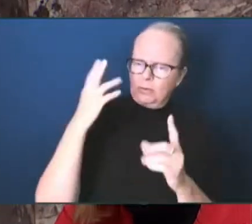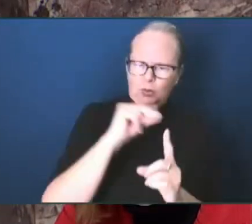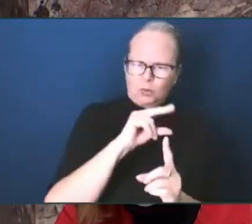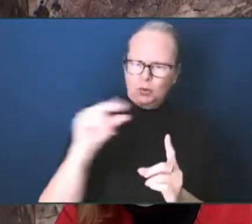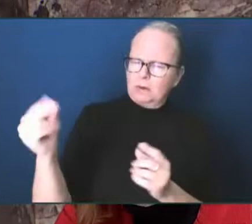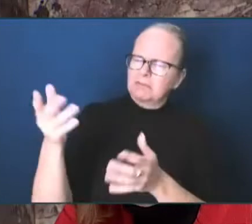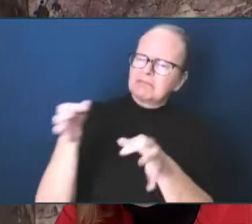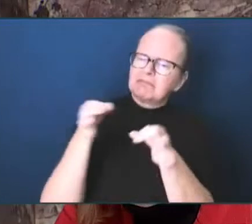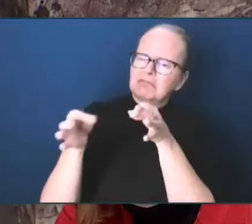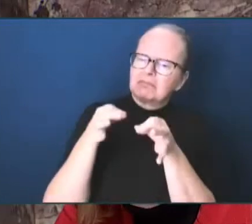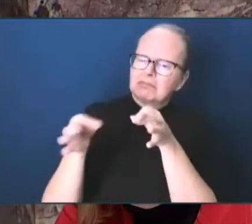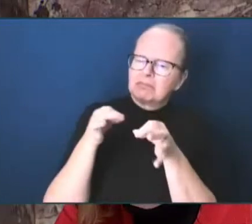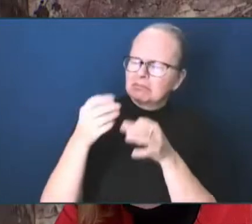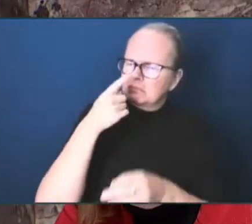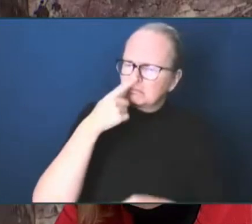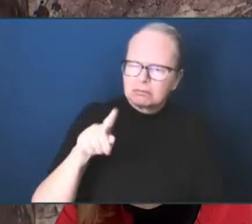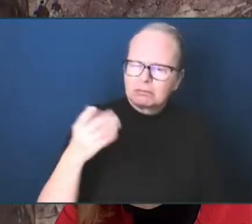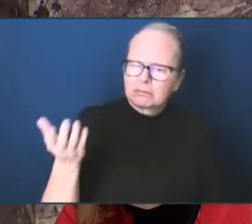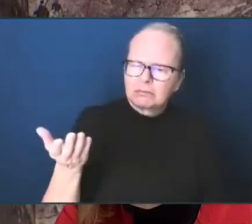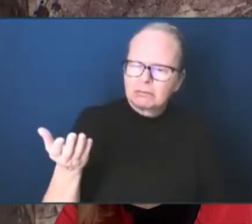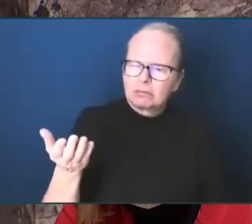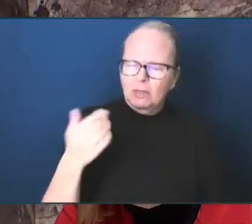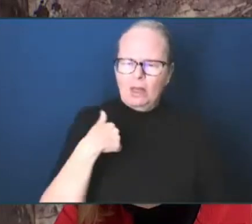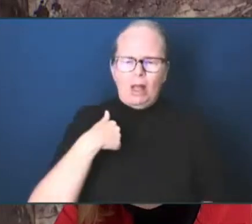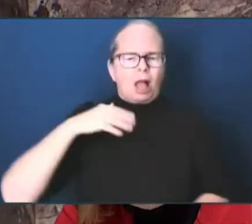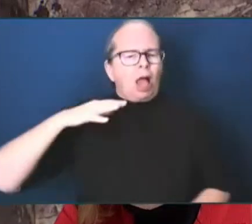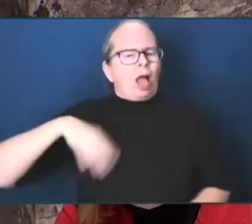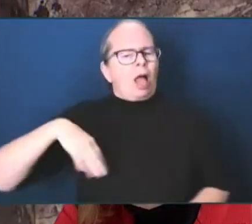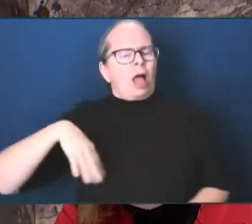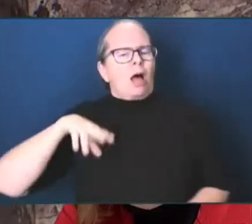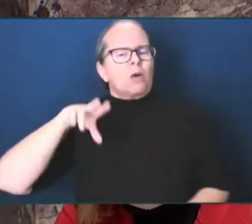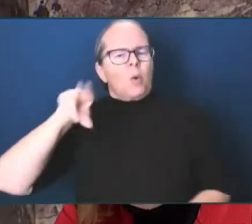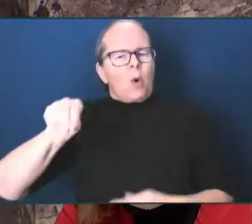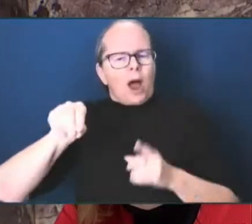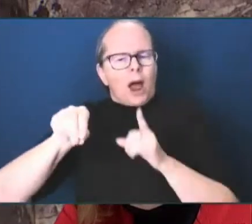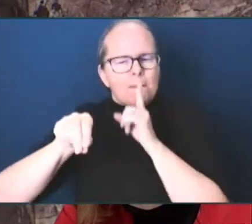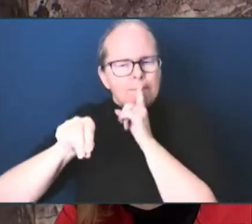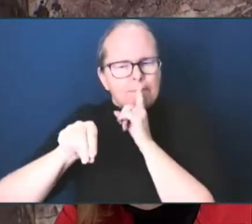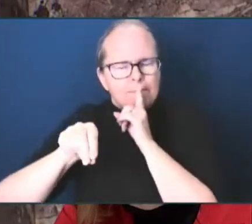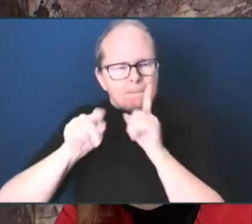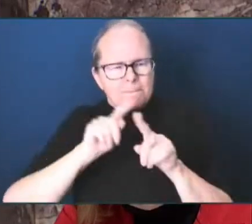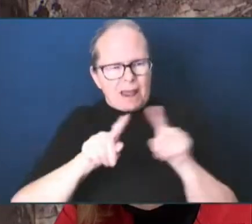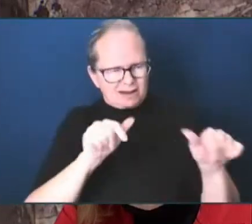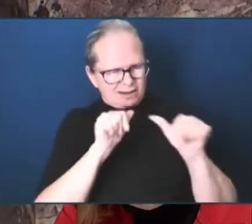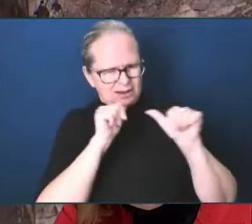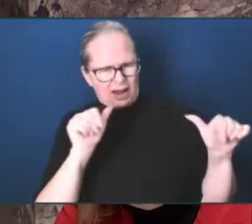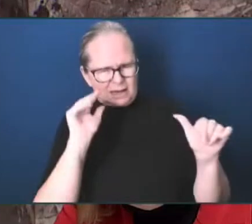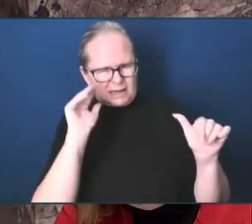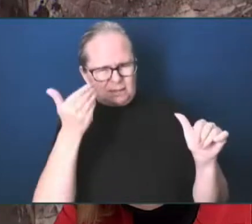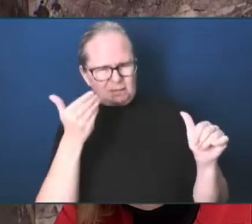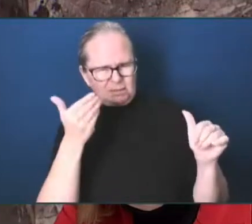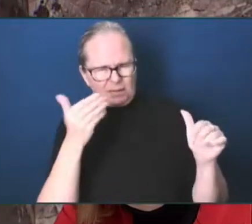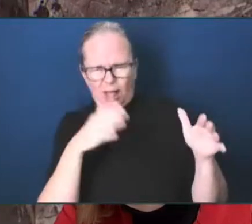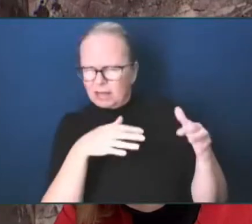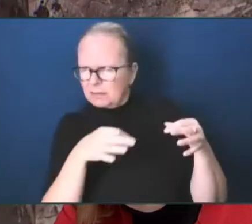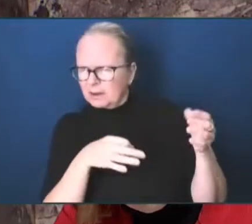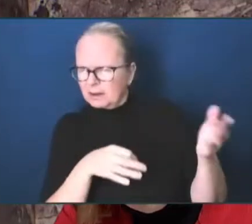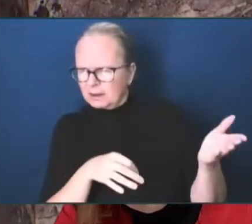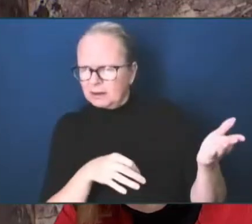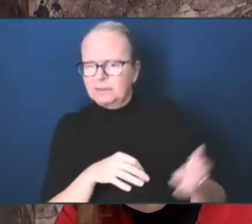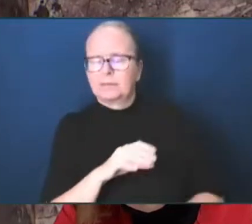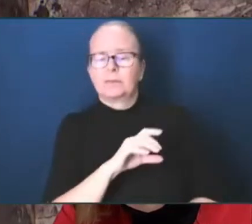actually rejected these programs. In the wake of the death of Burnaby RCMP officer Constable Shaylin